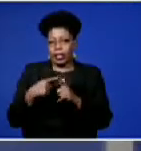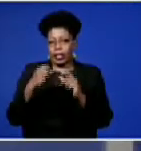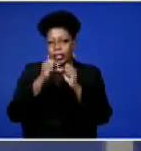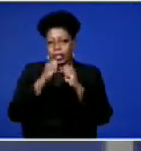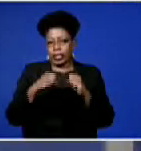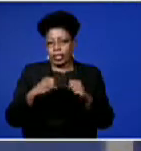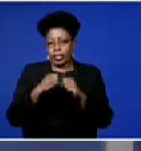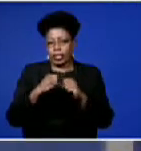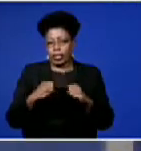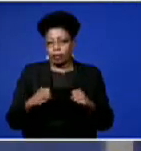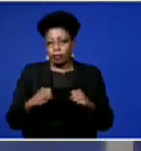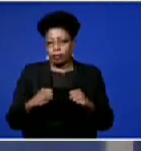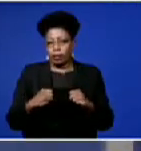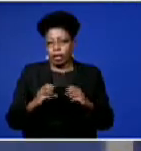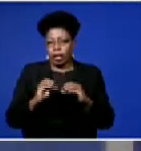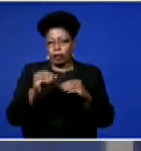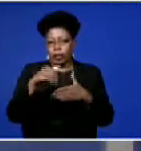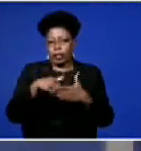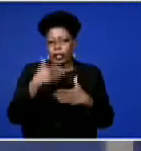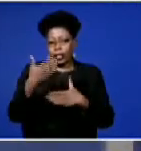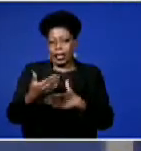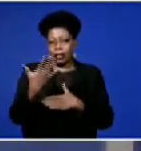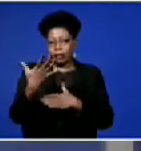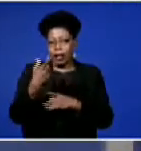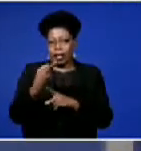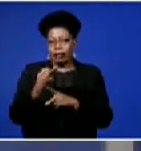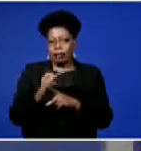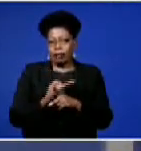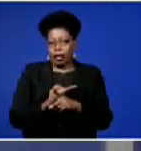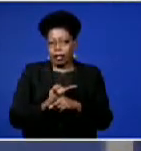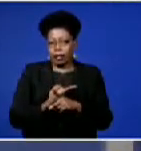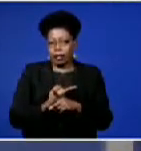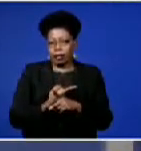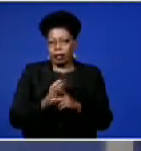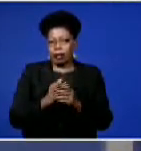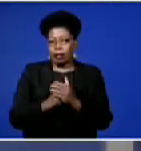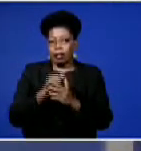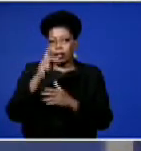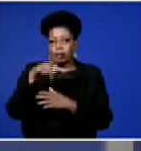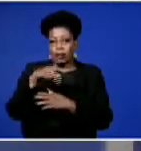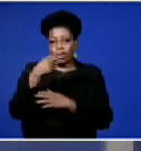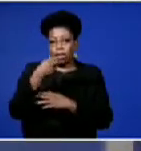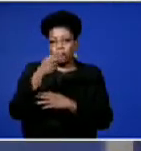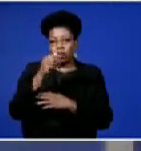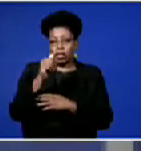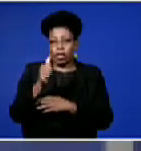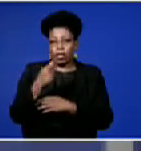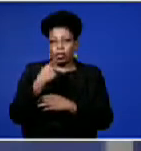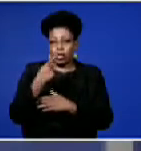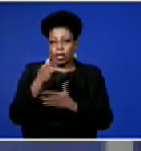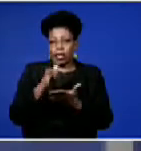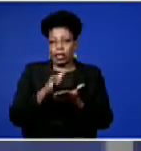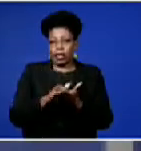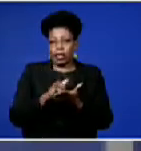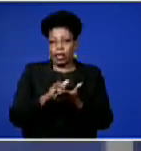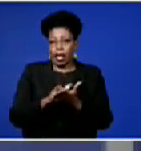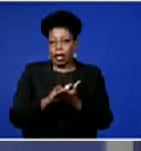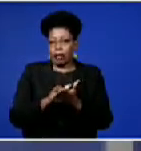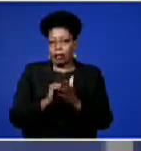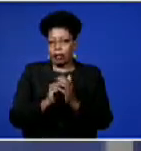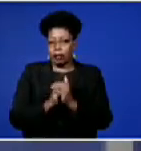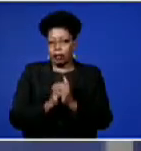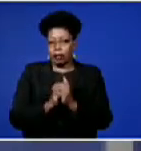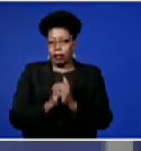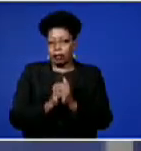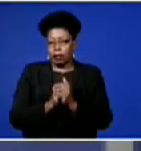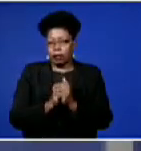and installation to take place over the next 5 months. In the interim, PHA officials indicated that equitable chiller